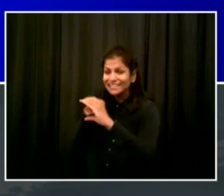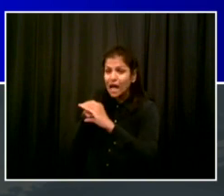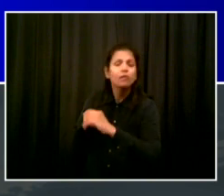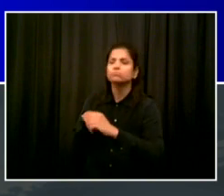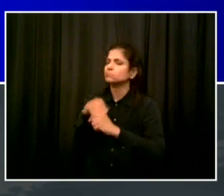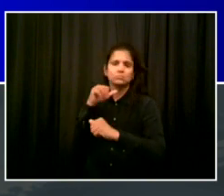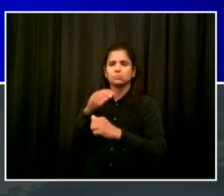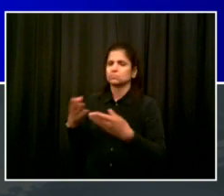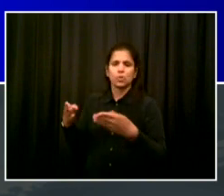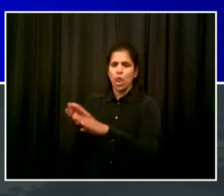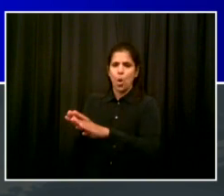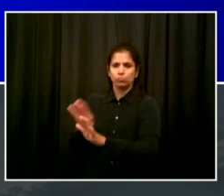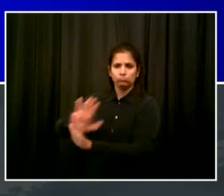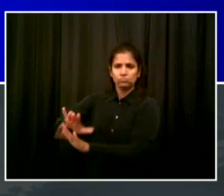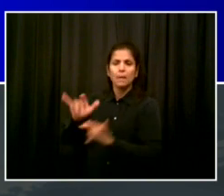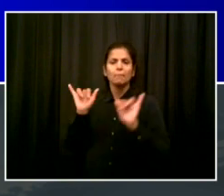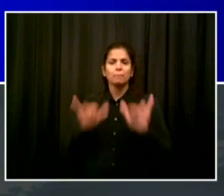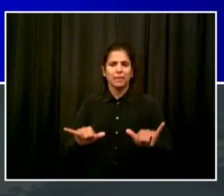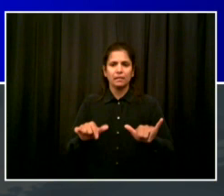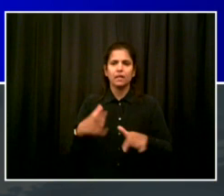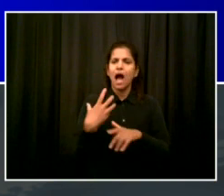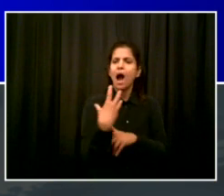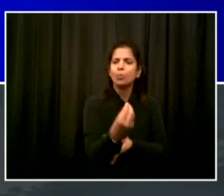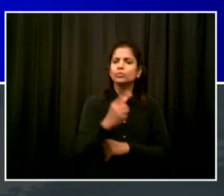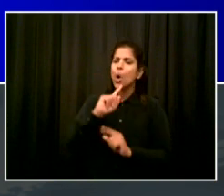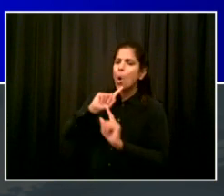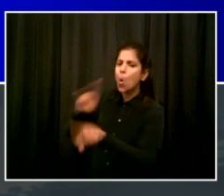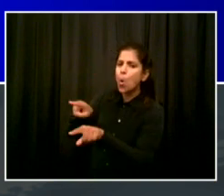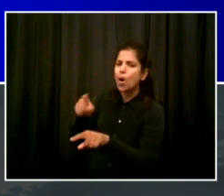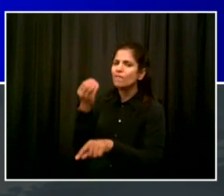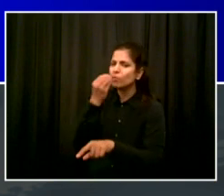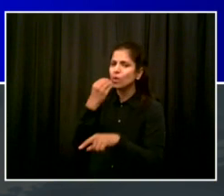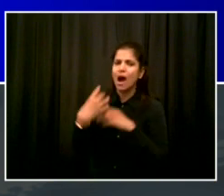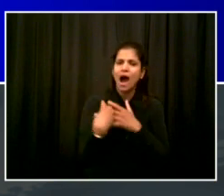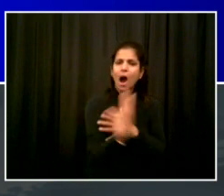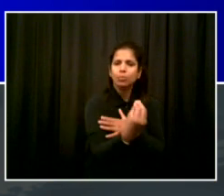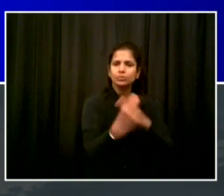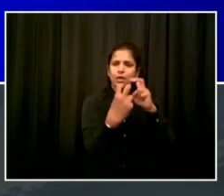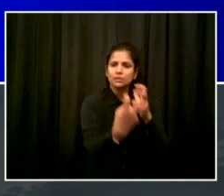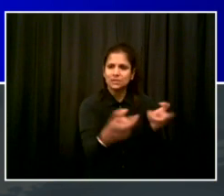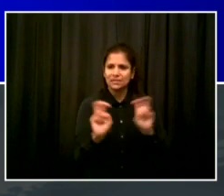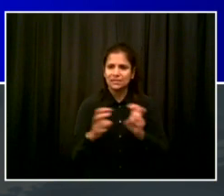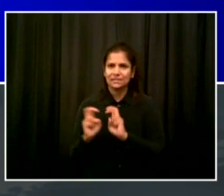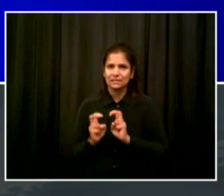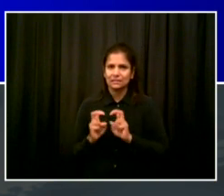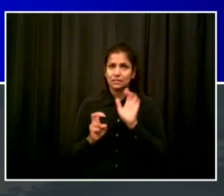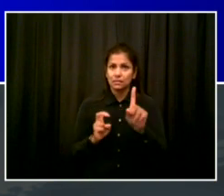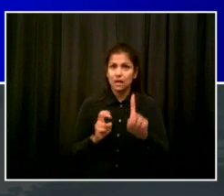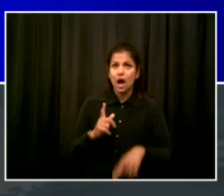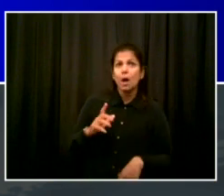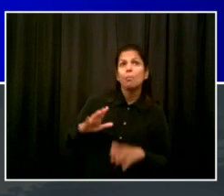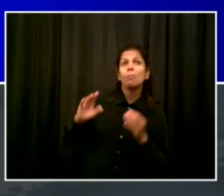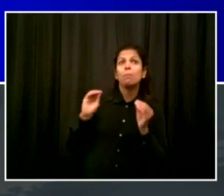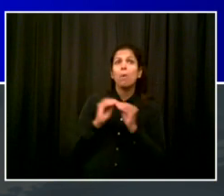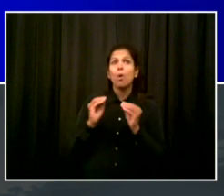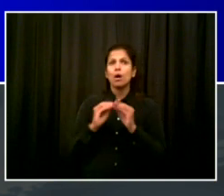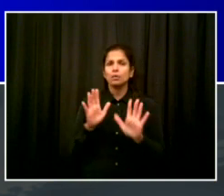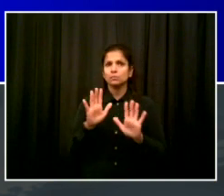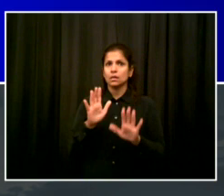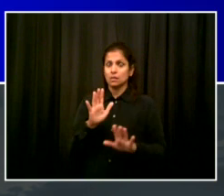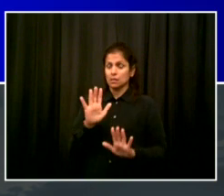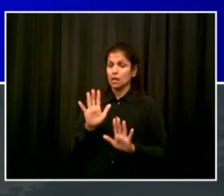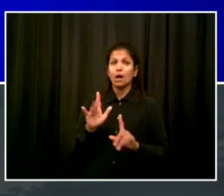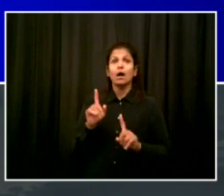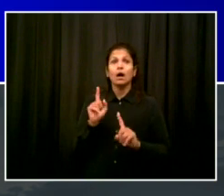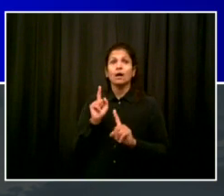Museums, not yet. Malls, not yet. Still closed for now. We've got to strike a balance, and we've